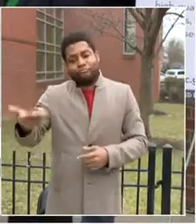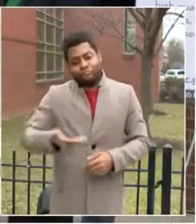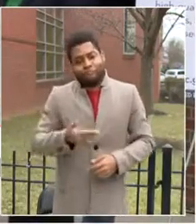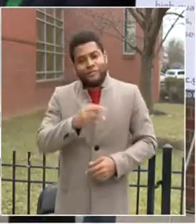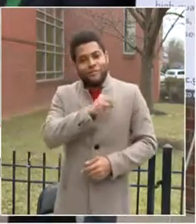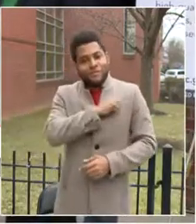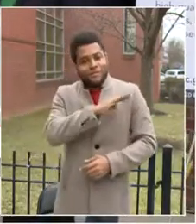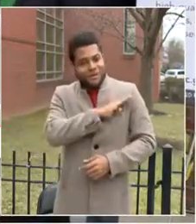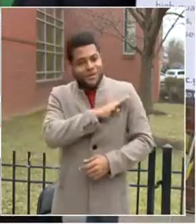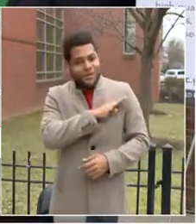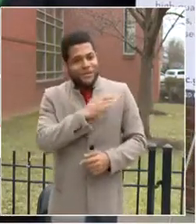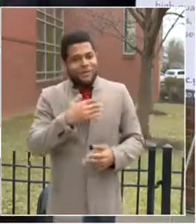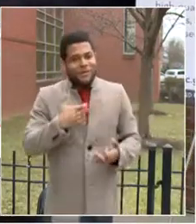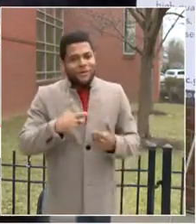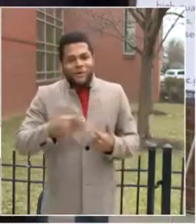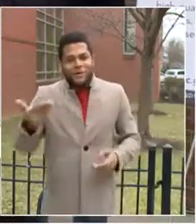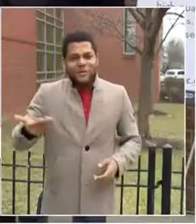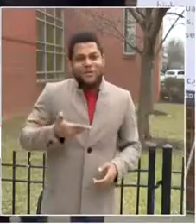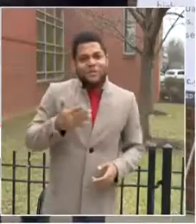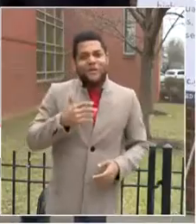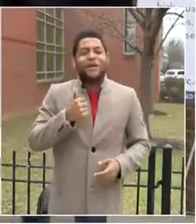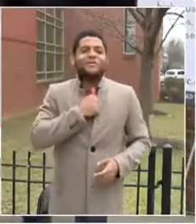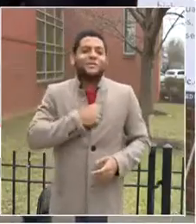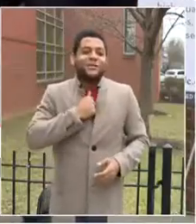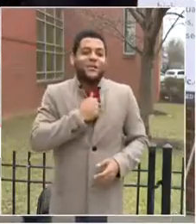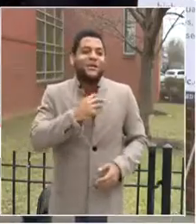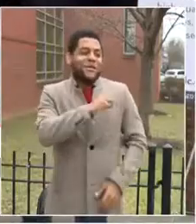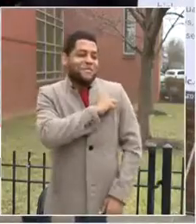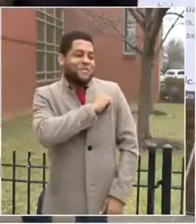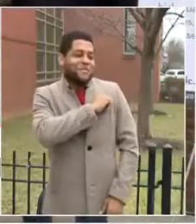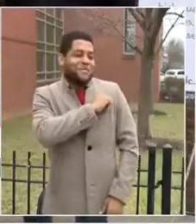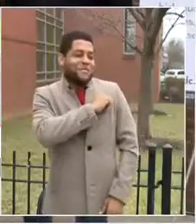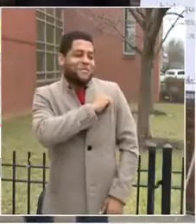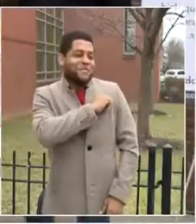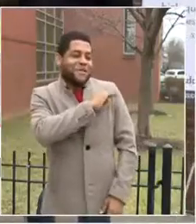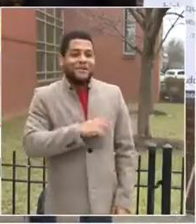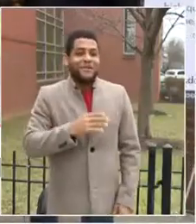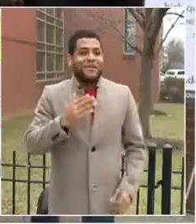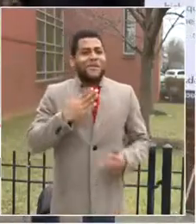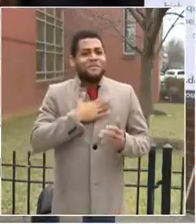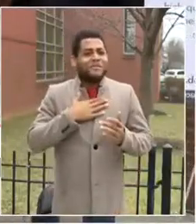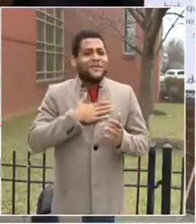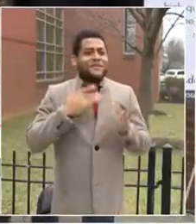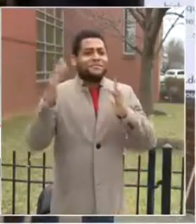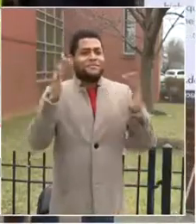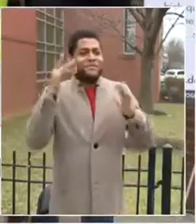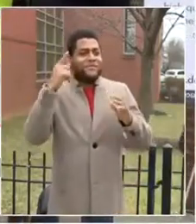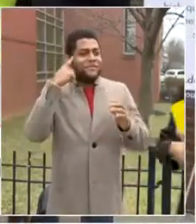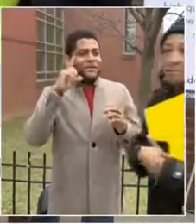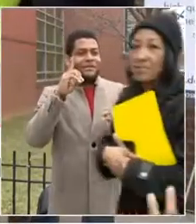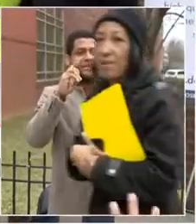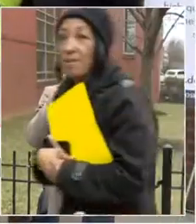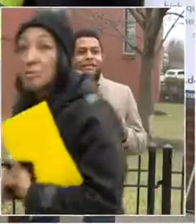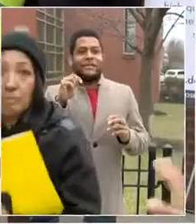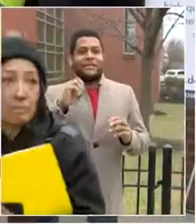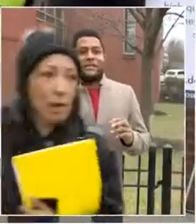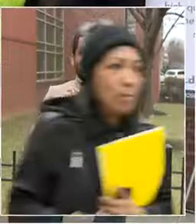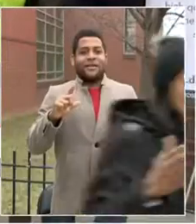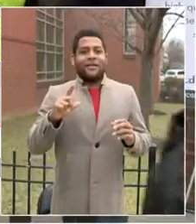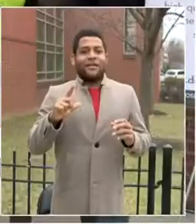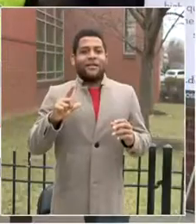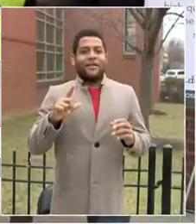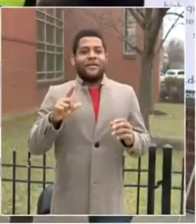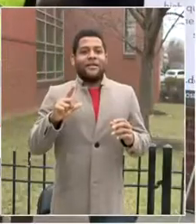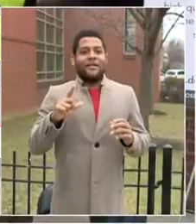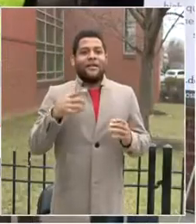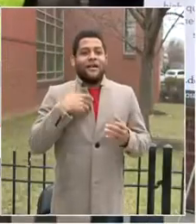Muriel Bowser. My apologies. Thank you, Denzel. Give Denzel a big round of applause. I'll just note that